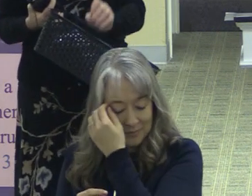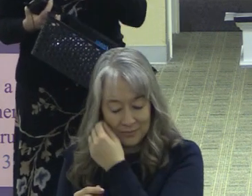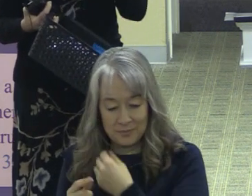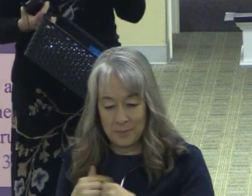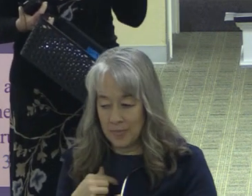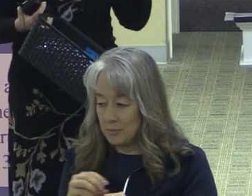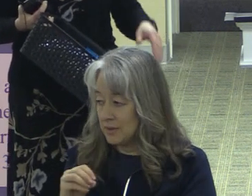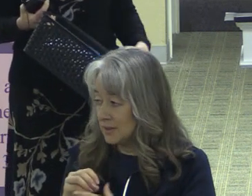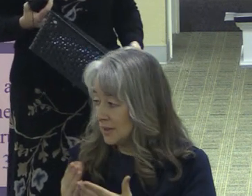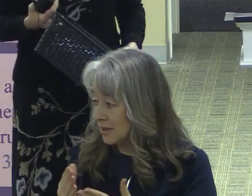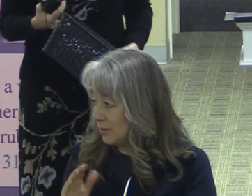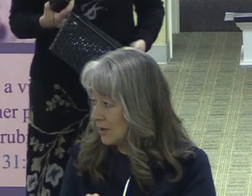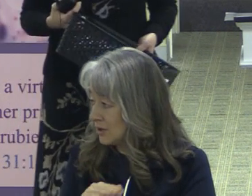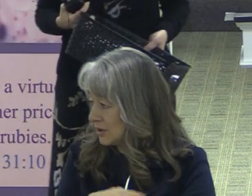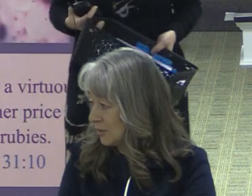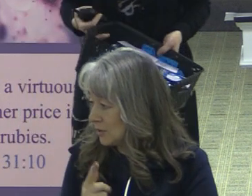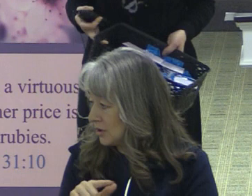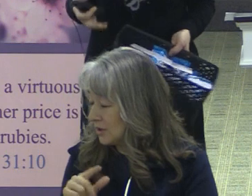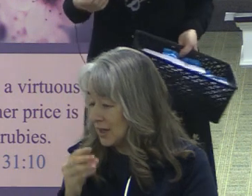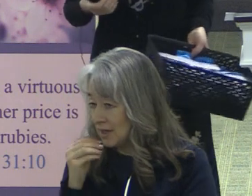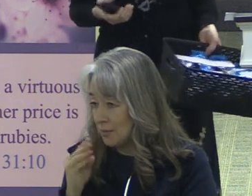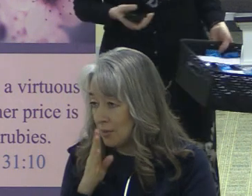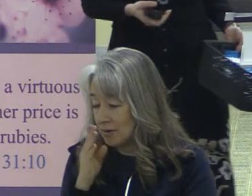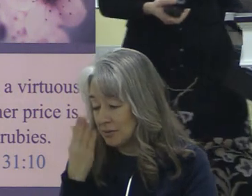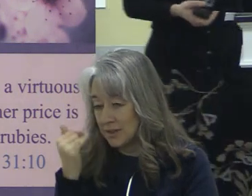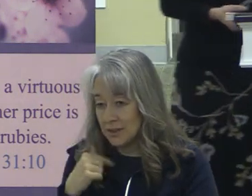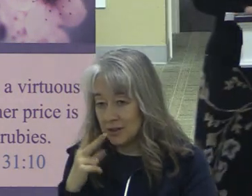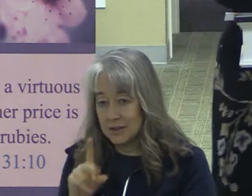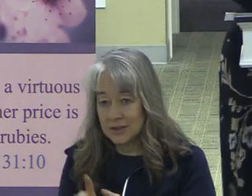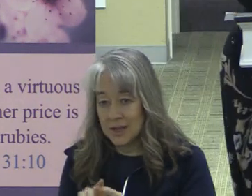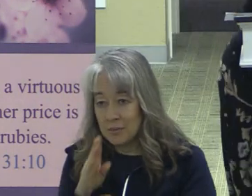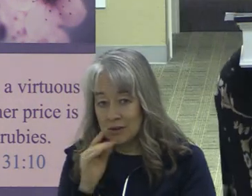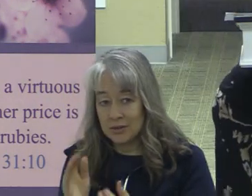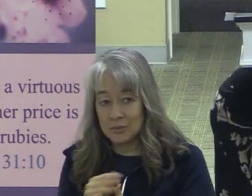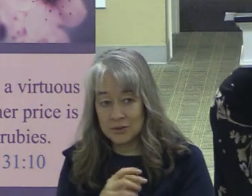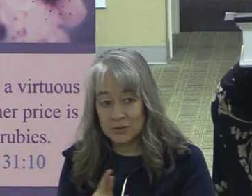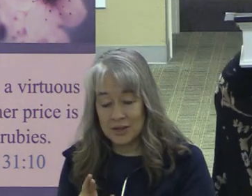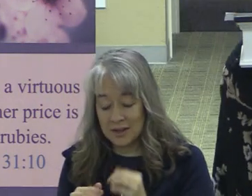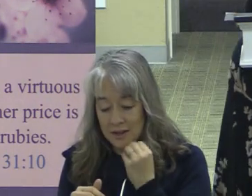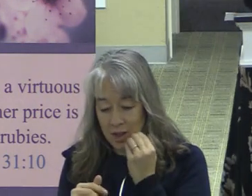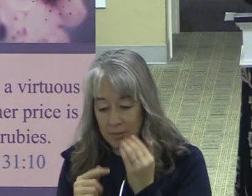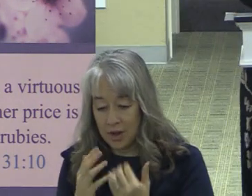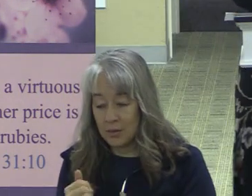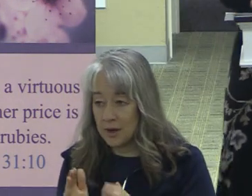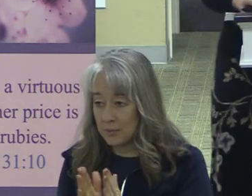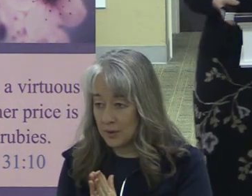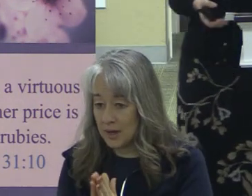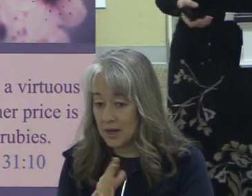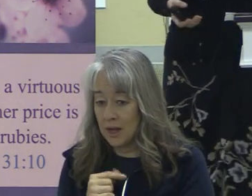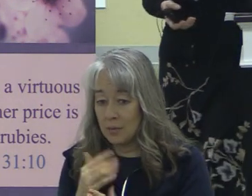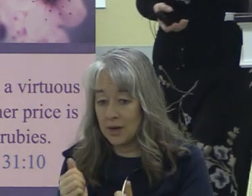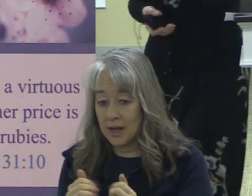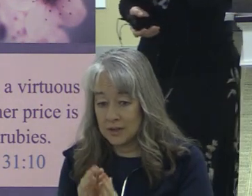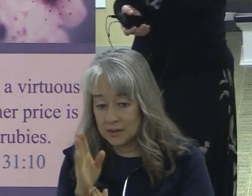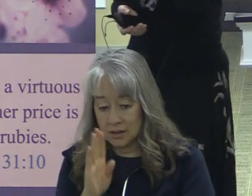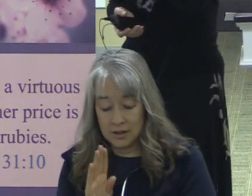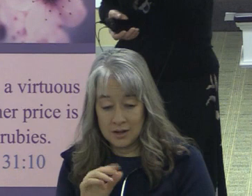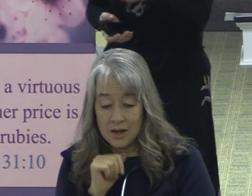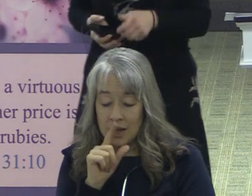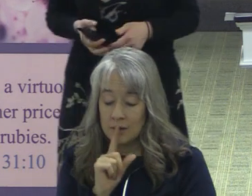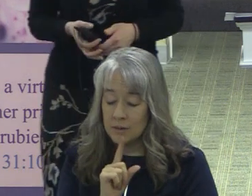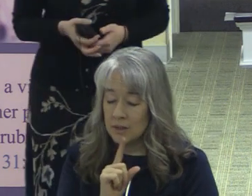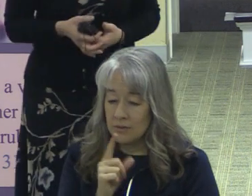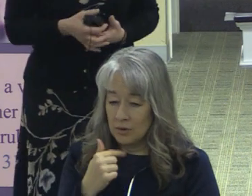I'm going to put these probably on your table when you guys are eating breakfast, because it looks like breakfast is about ready. But I do want to pray, and I want to ask God not